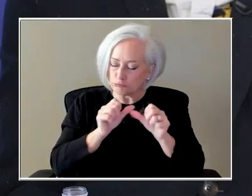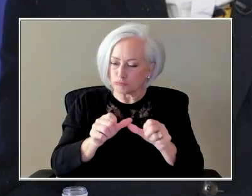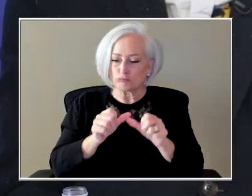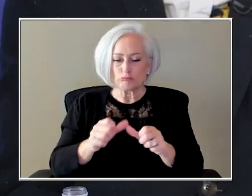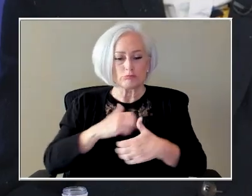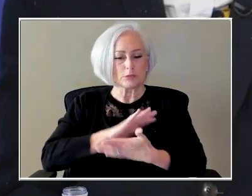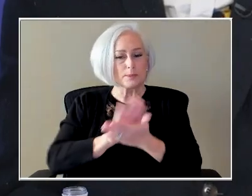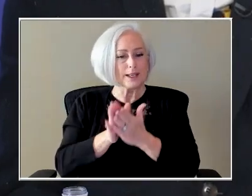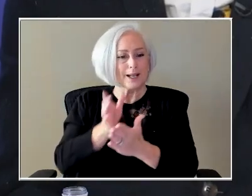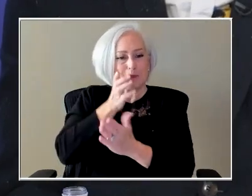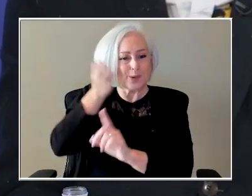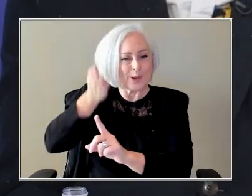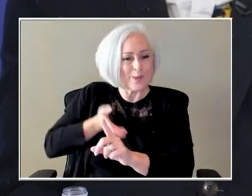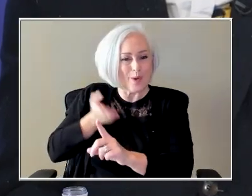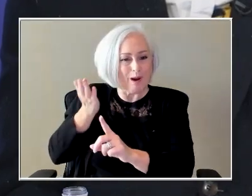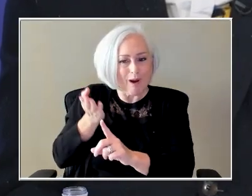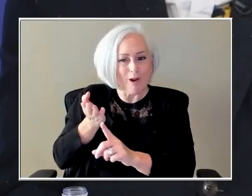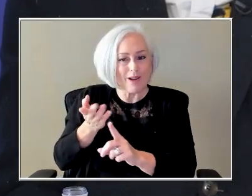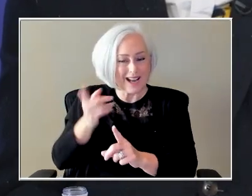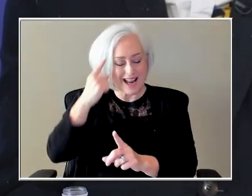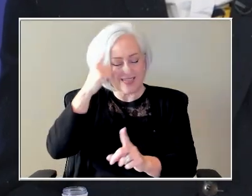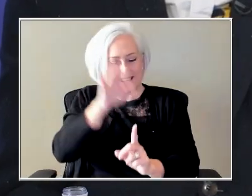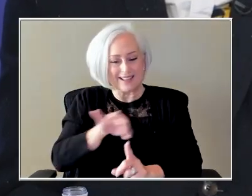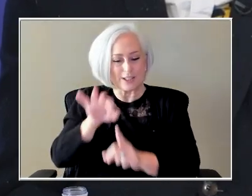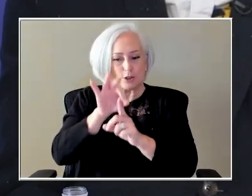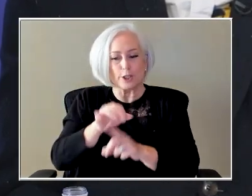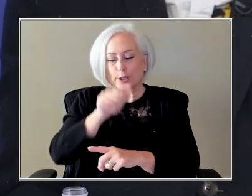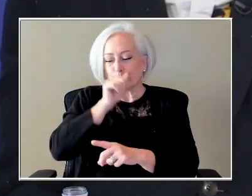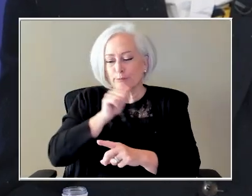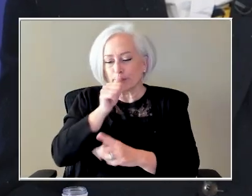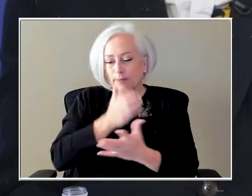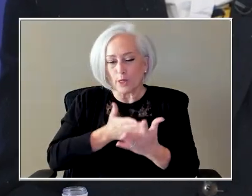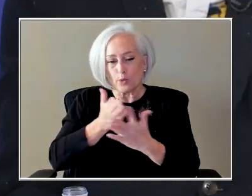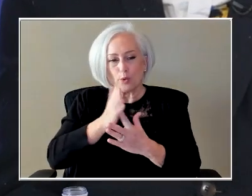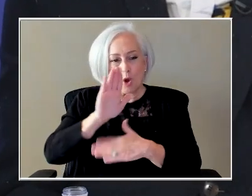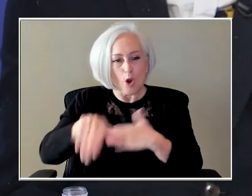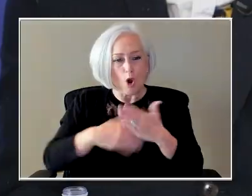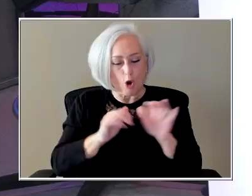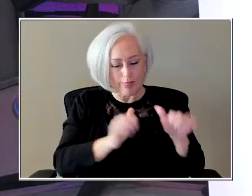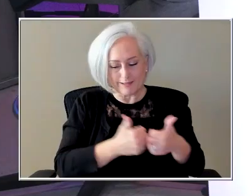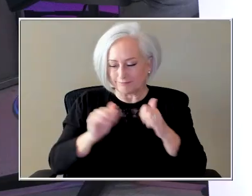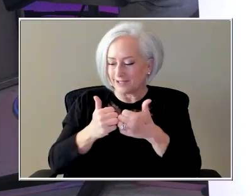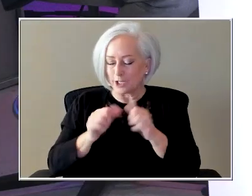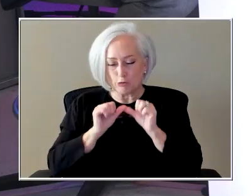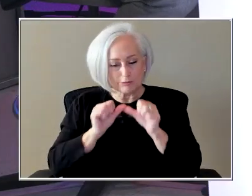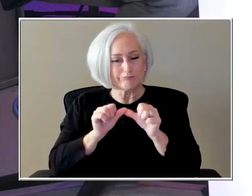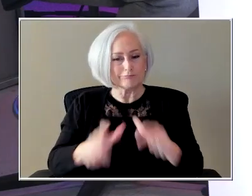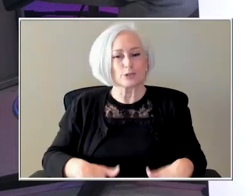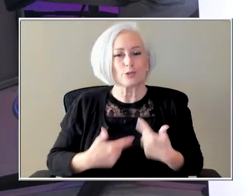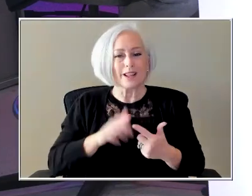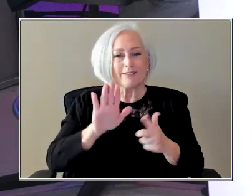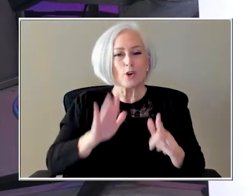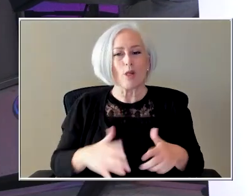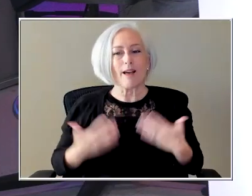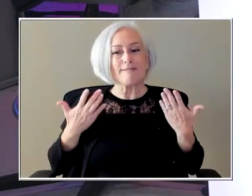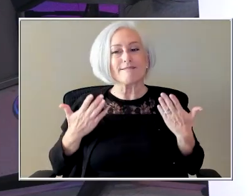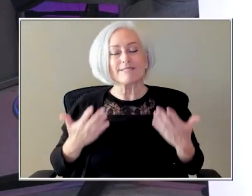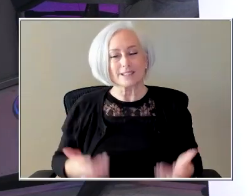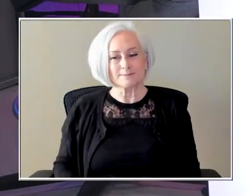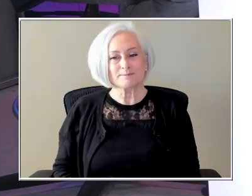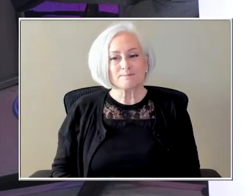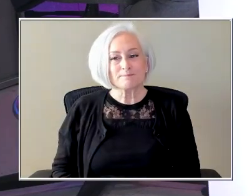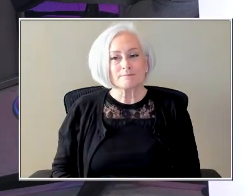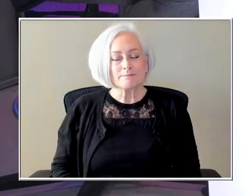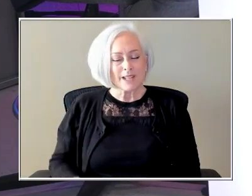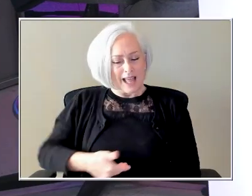is neat, because you've pushed through all this adversity and you're living your life. Is the liver, did what happened with his